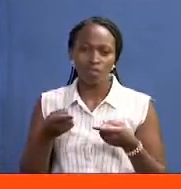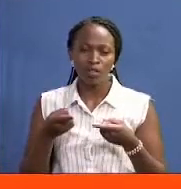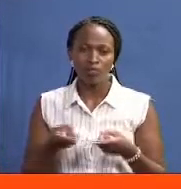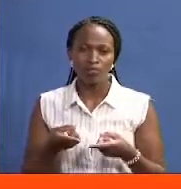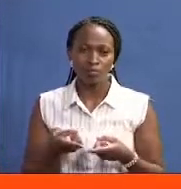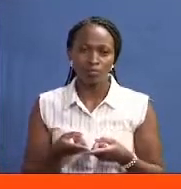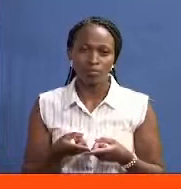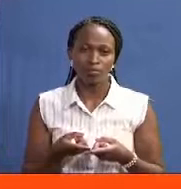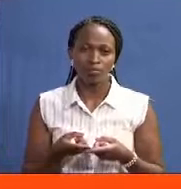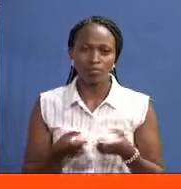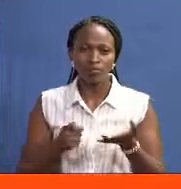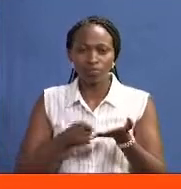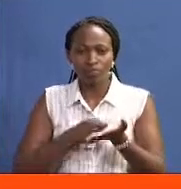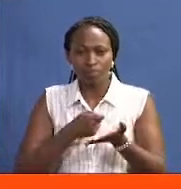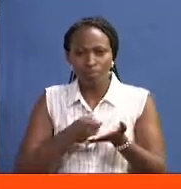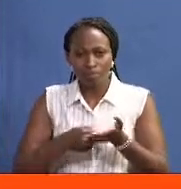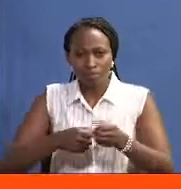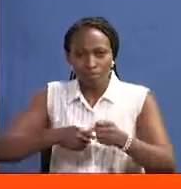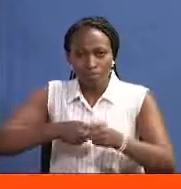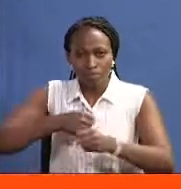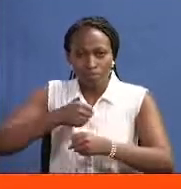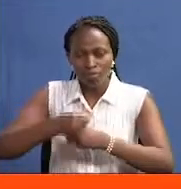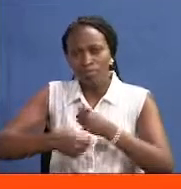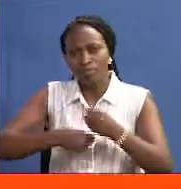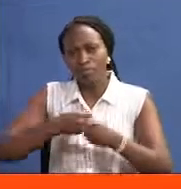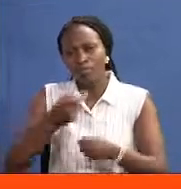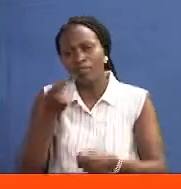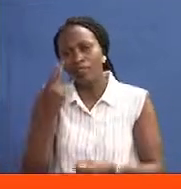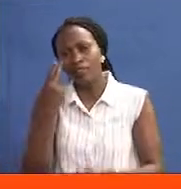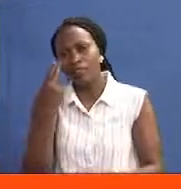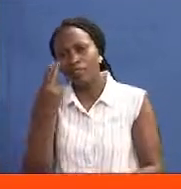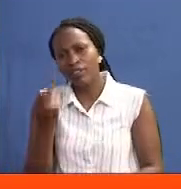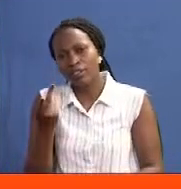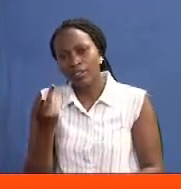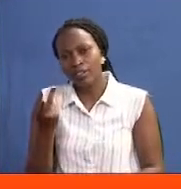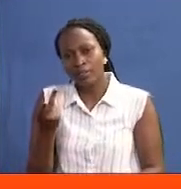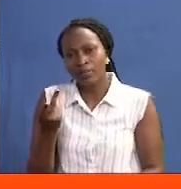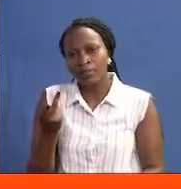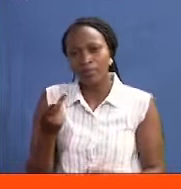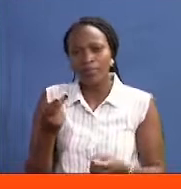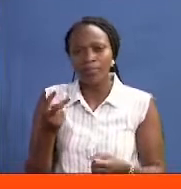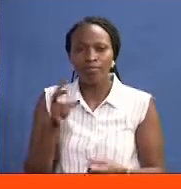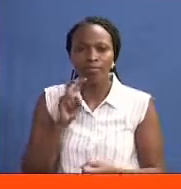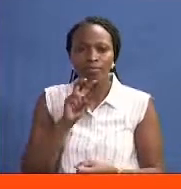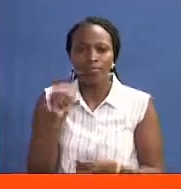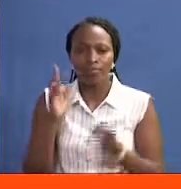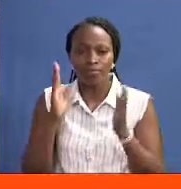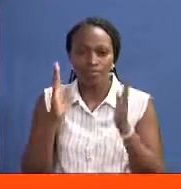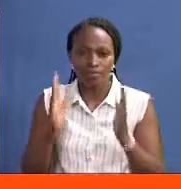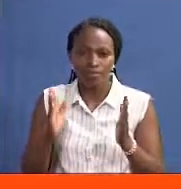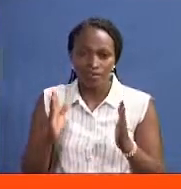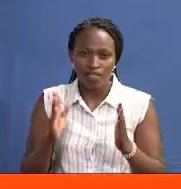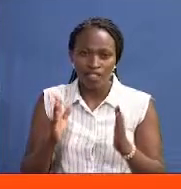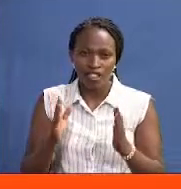to technological evolutions, we are able to see something as in the audience is now speaking back, is